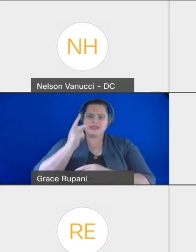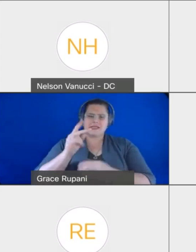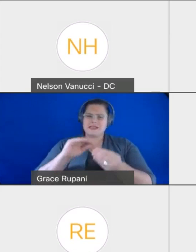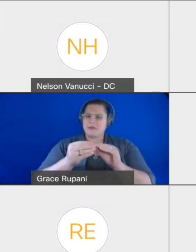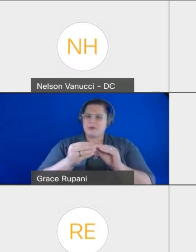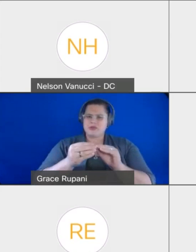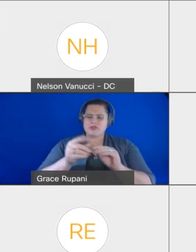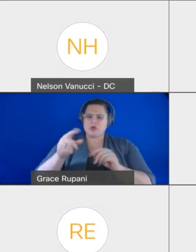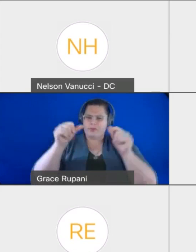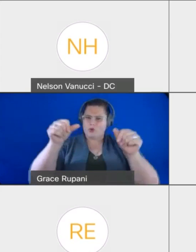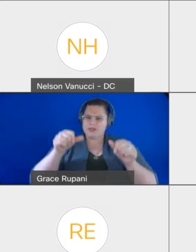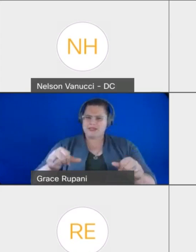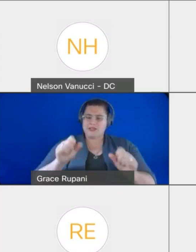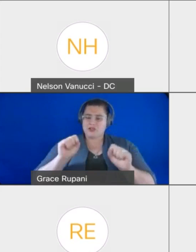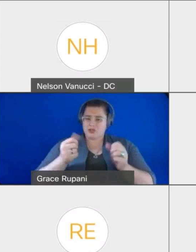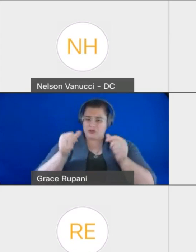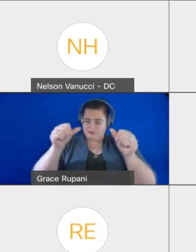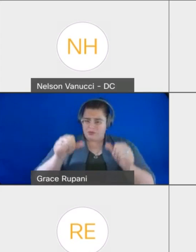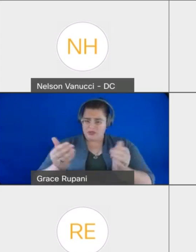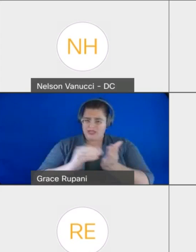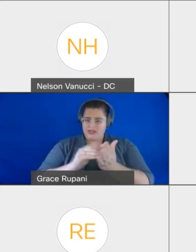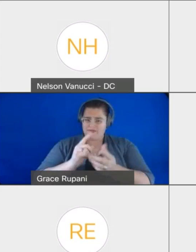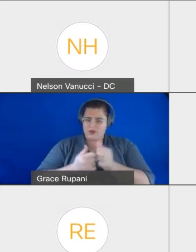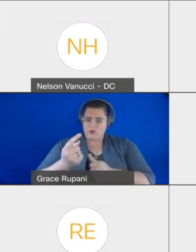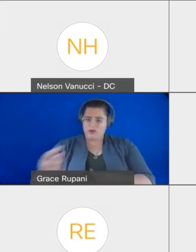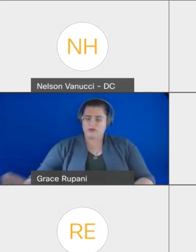everyone. Okay.